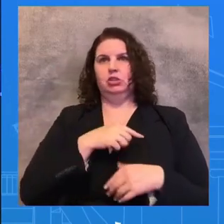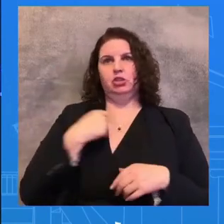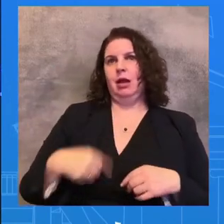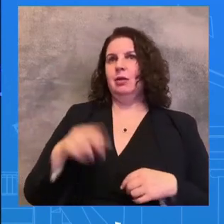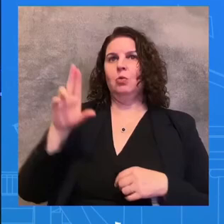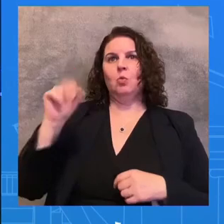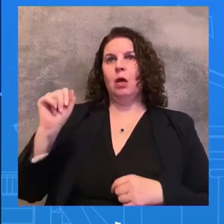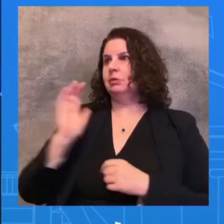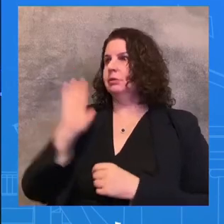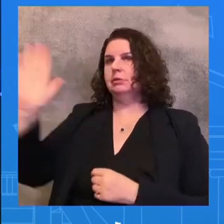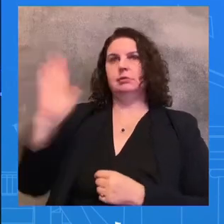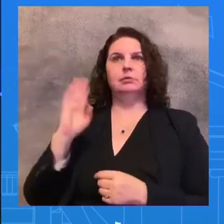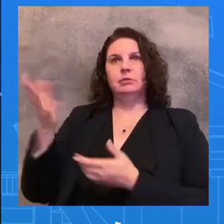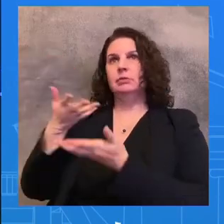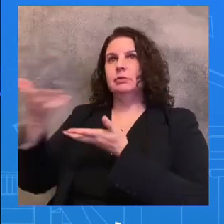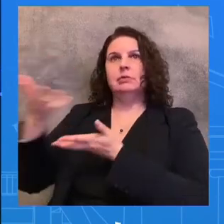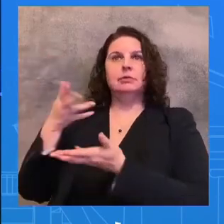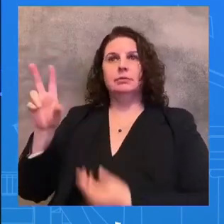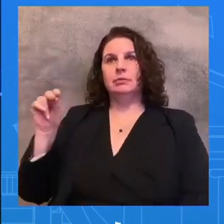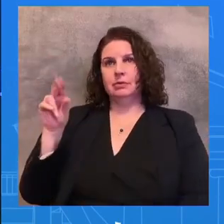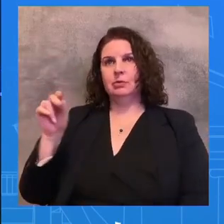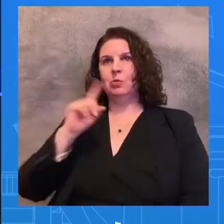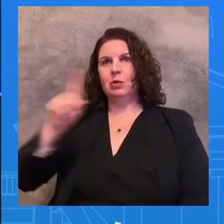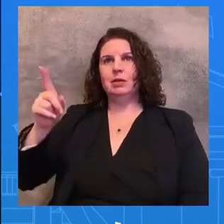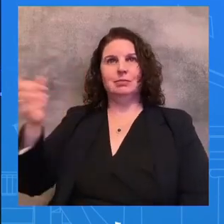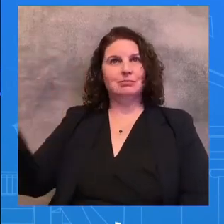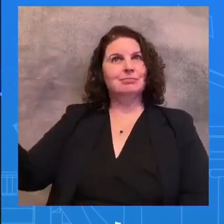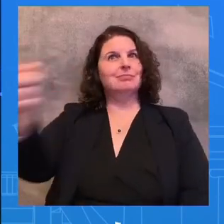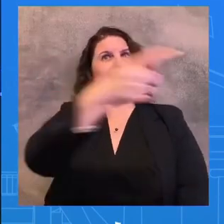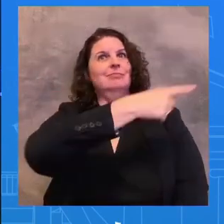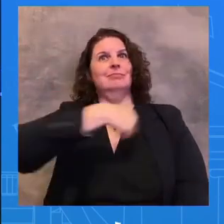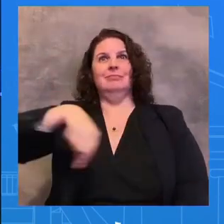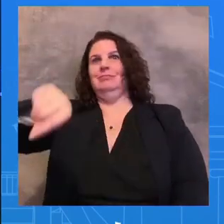China's distortive practices, non-market economic practices,